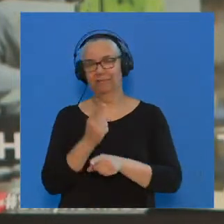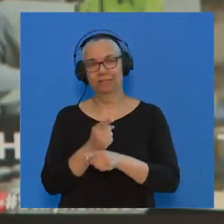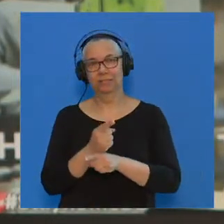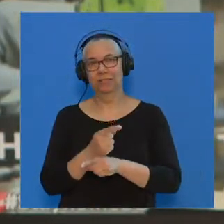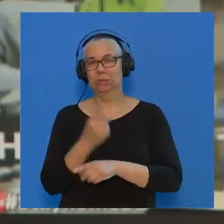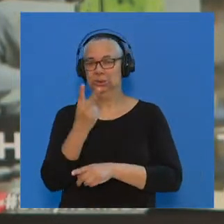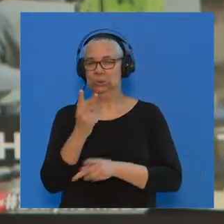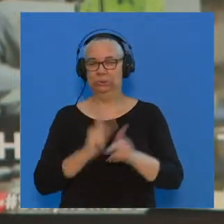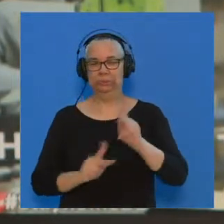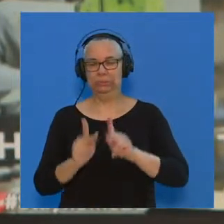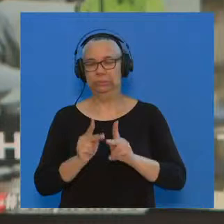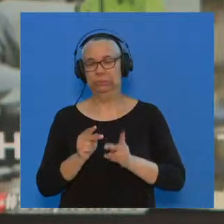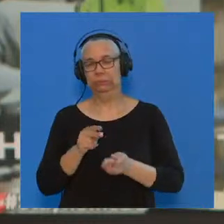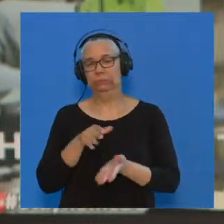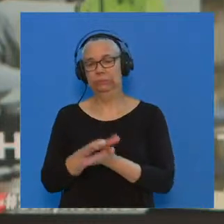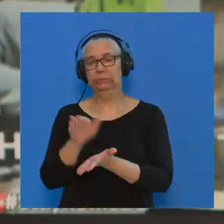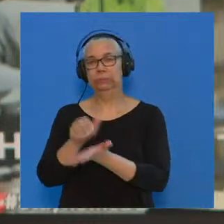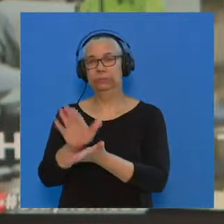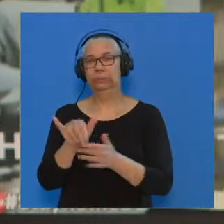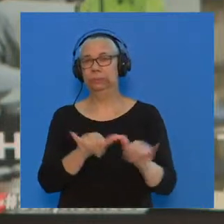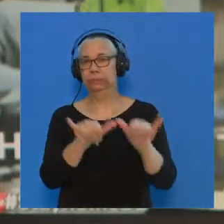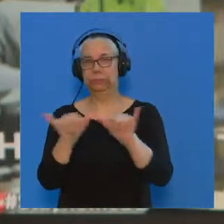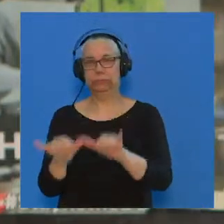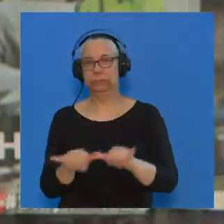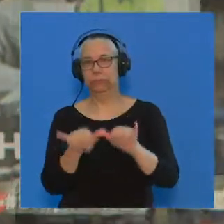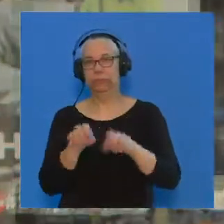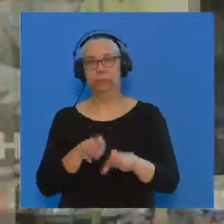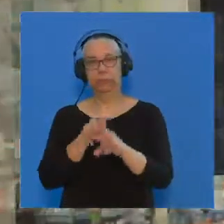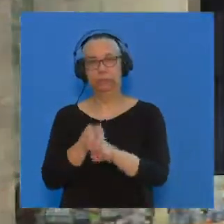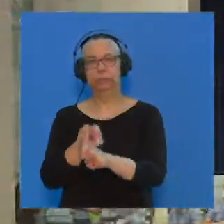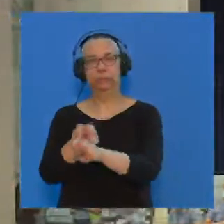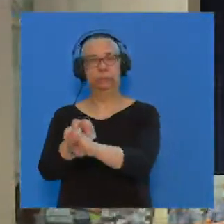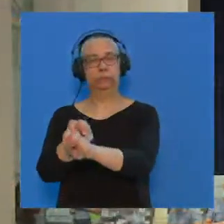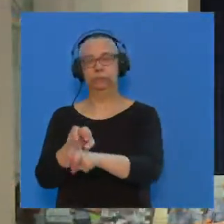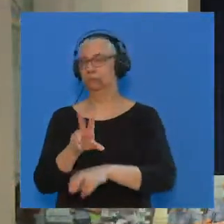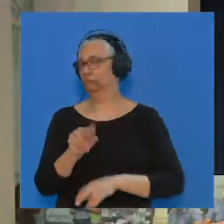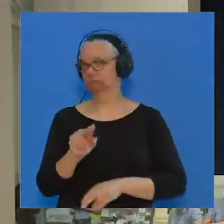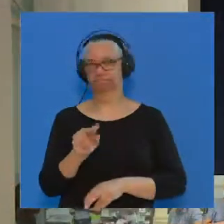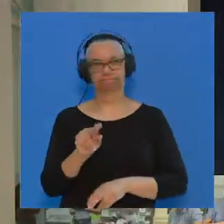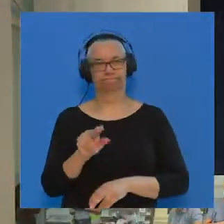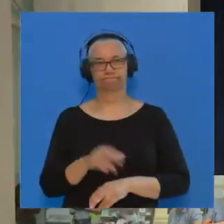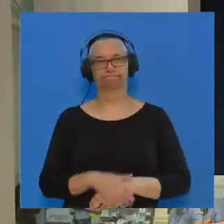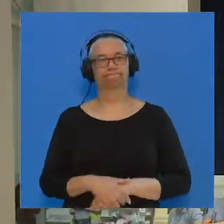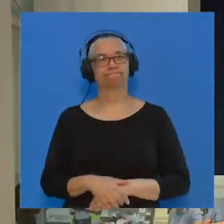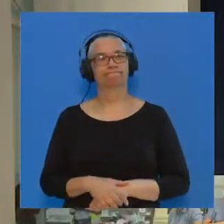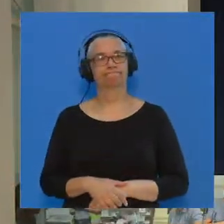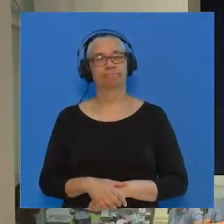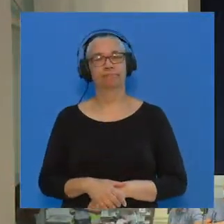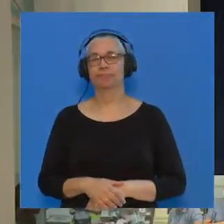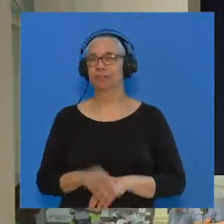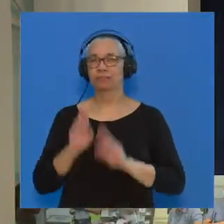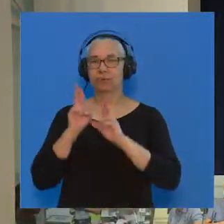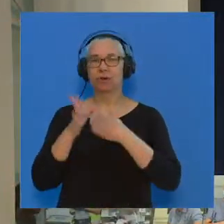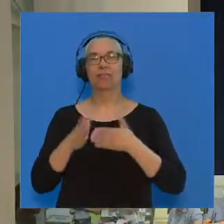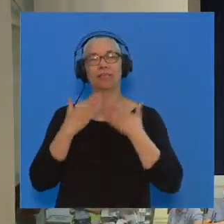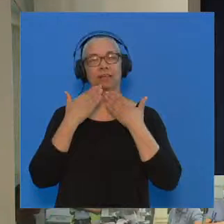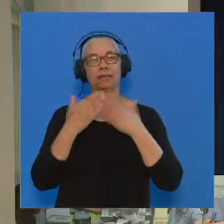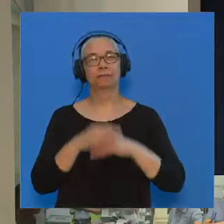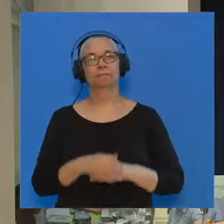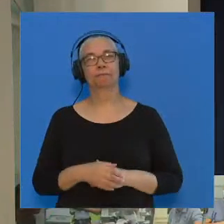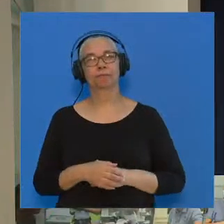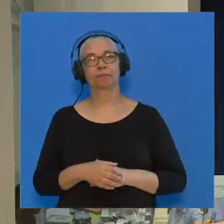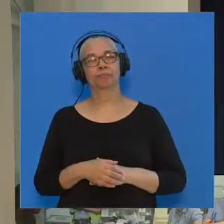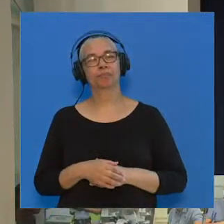at one time. Okay. Thank you very much. So, Thank you. Thank you very much. The next question is, when